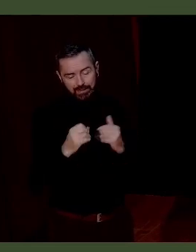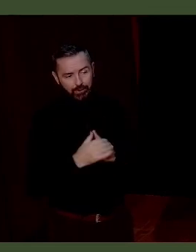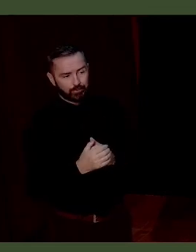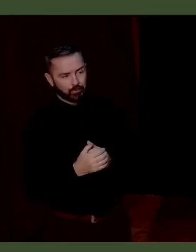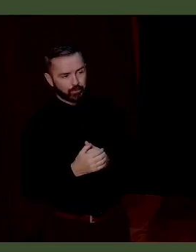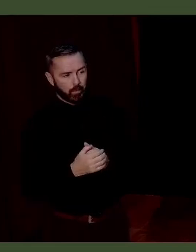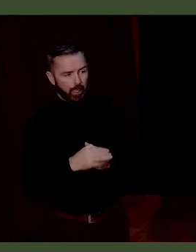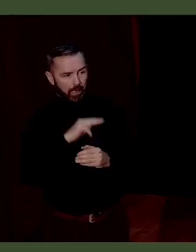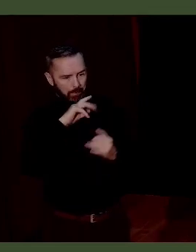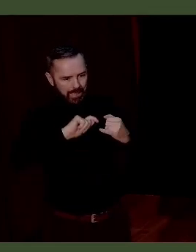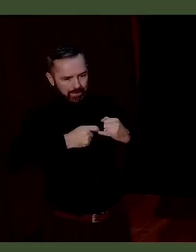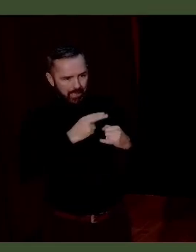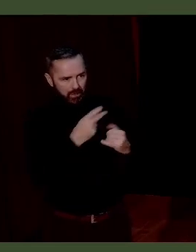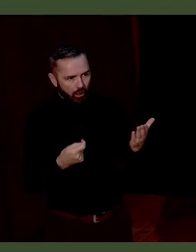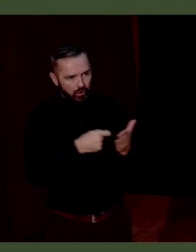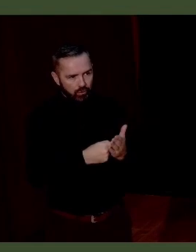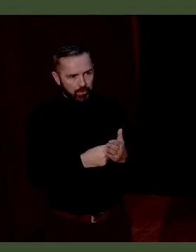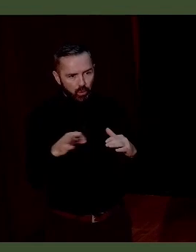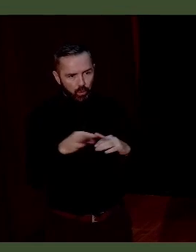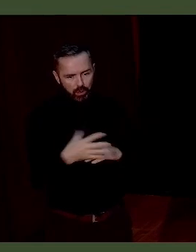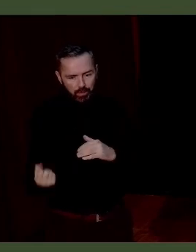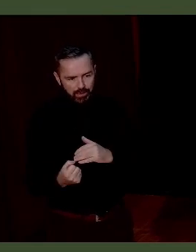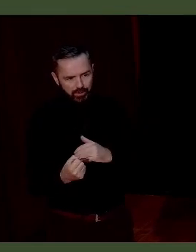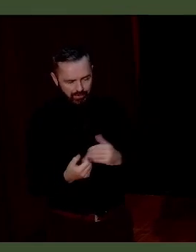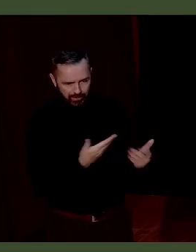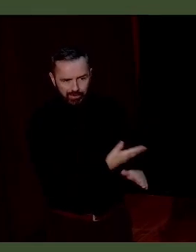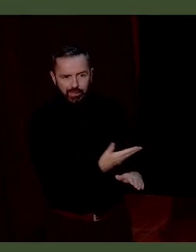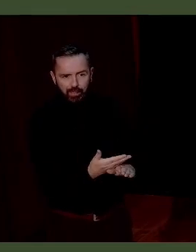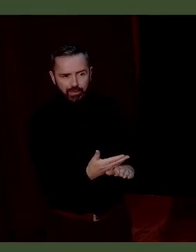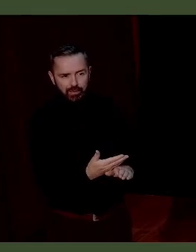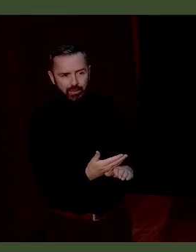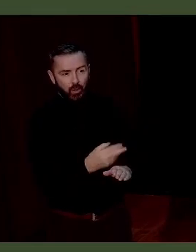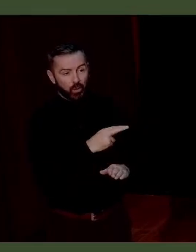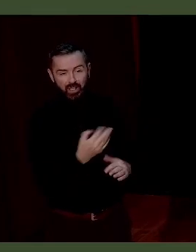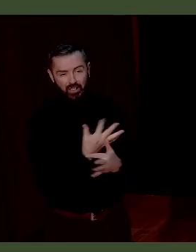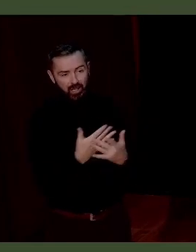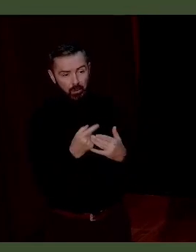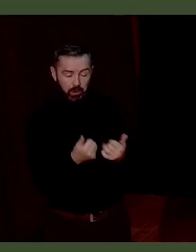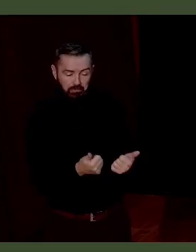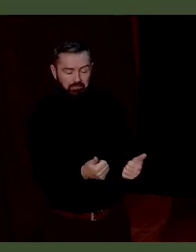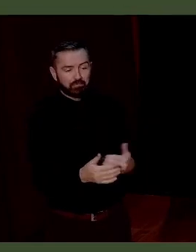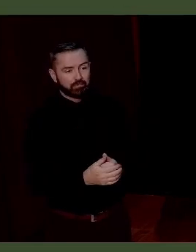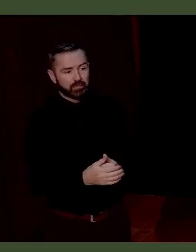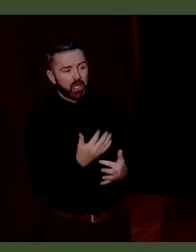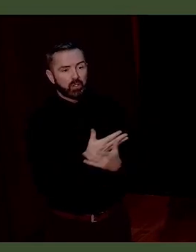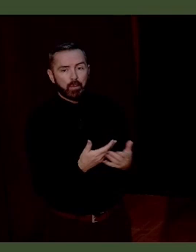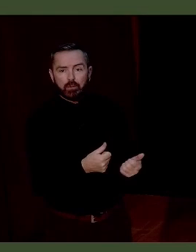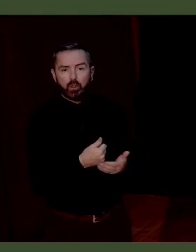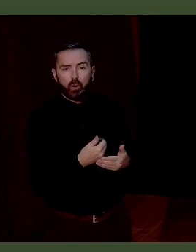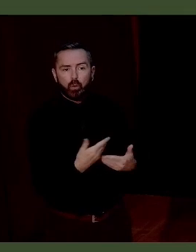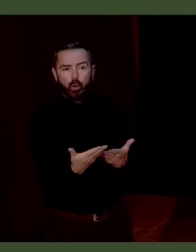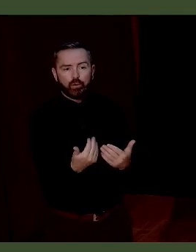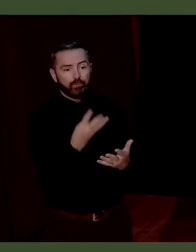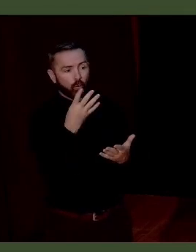Means-tested non-contributory widows' pensions were introduced. They weren't generous, but they were a right. The number of pensions awarded was rapidly